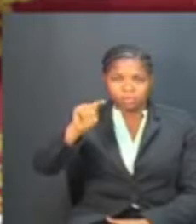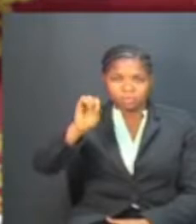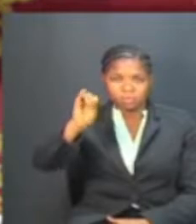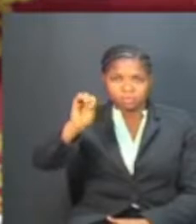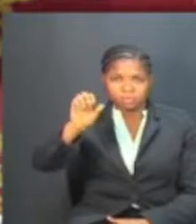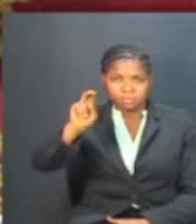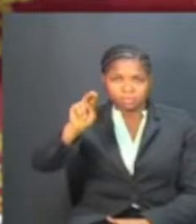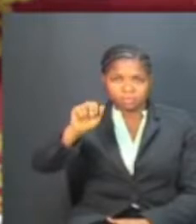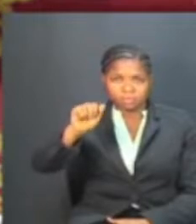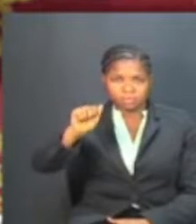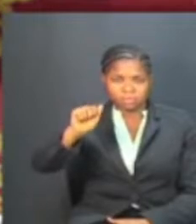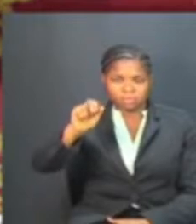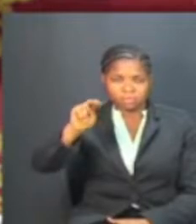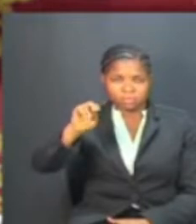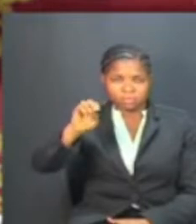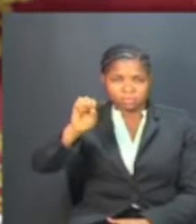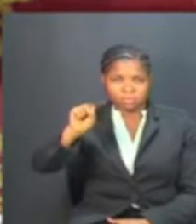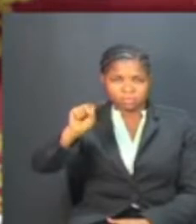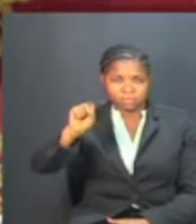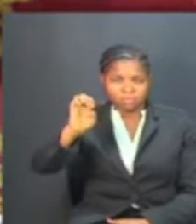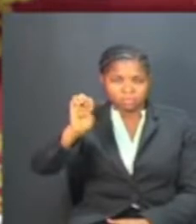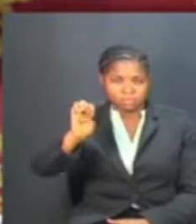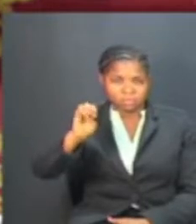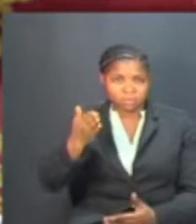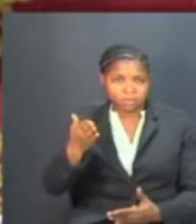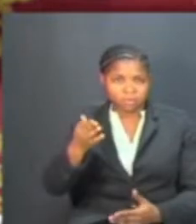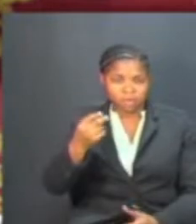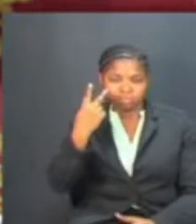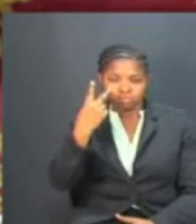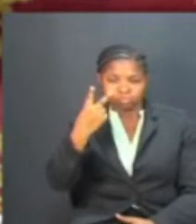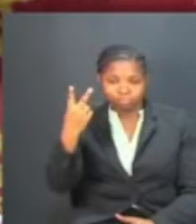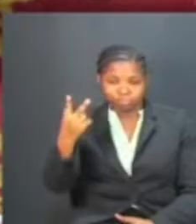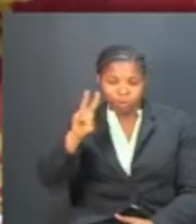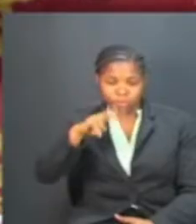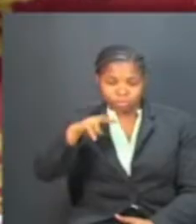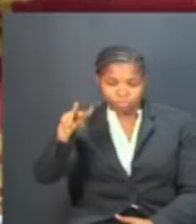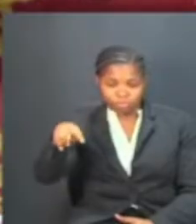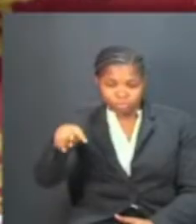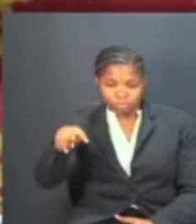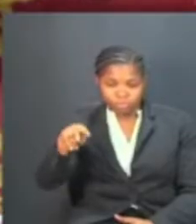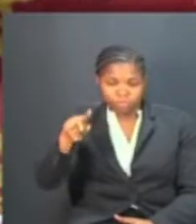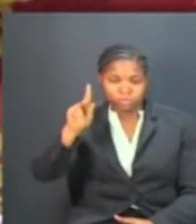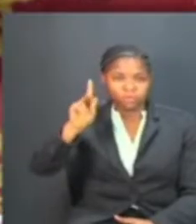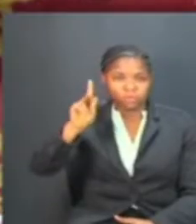Bekwai Road, 22 kilometers, and improvement of critical access roads,